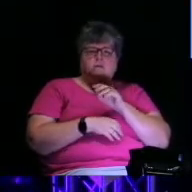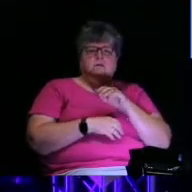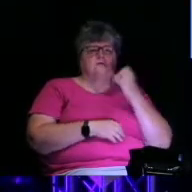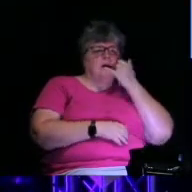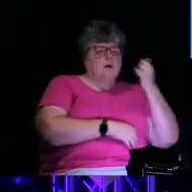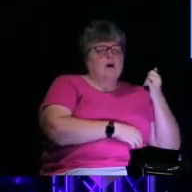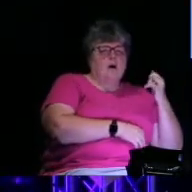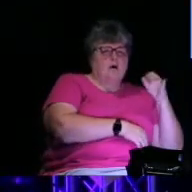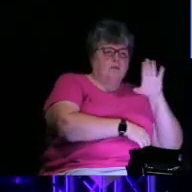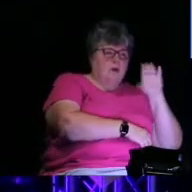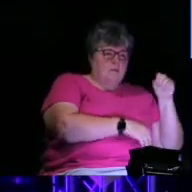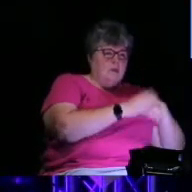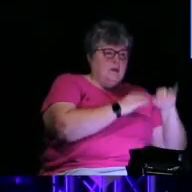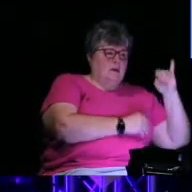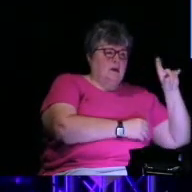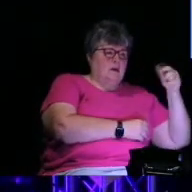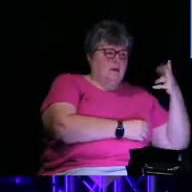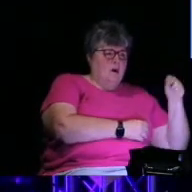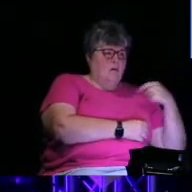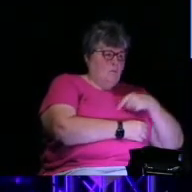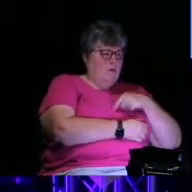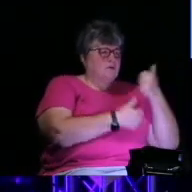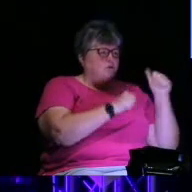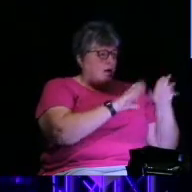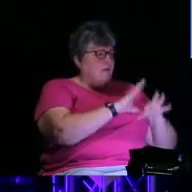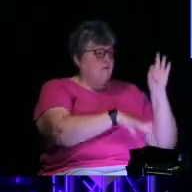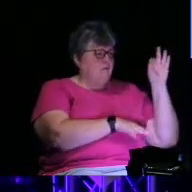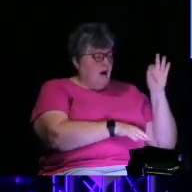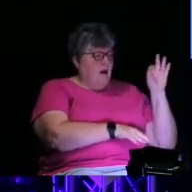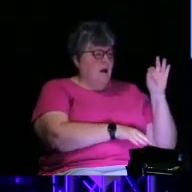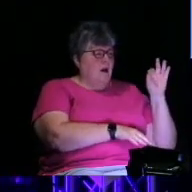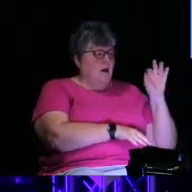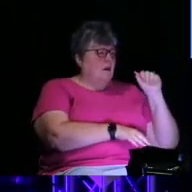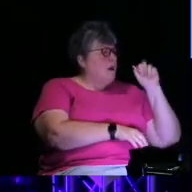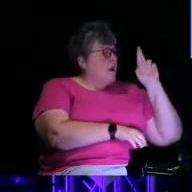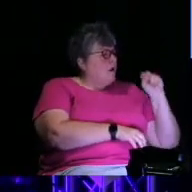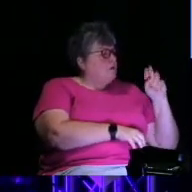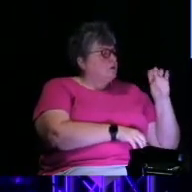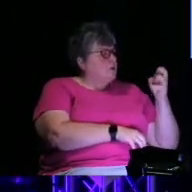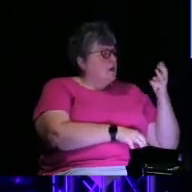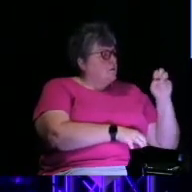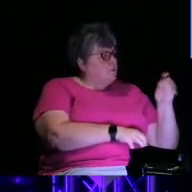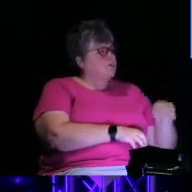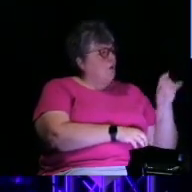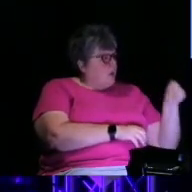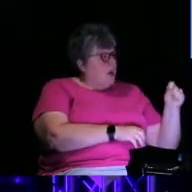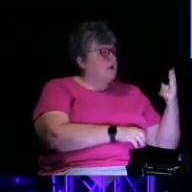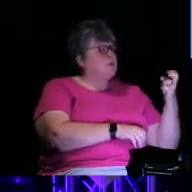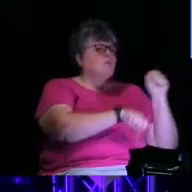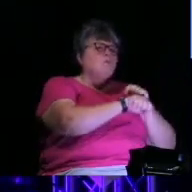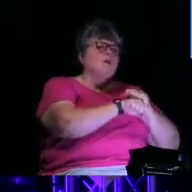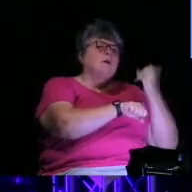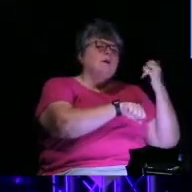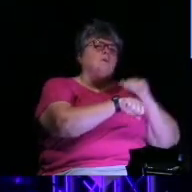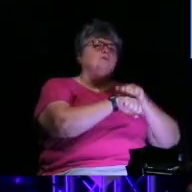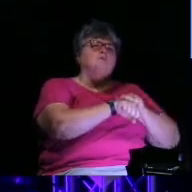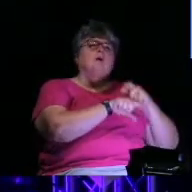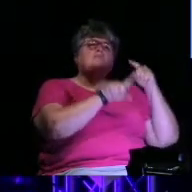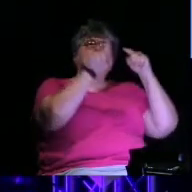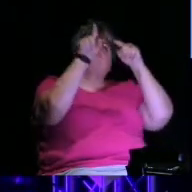a guy working for you named Arron Chambers. We're trying to find him. Yeah, he's working on the mountains and in Yellowstone National Park. And so it was middle of the night, so